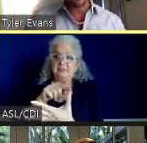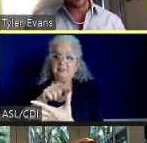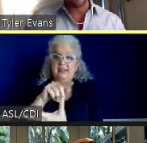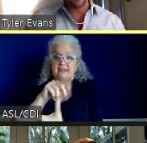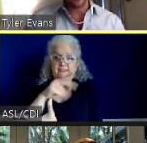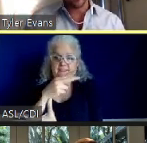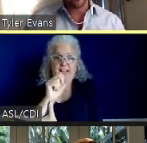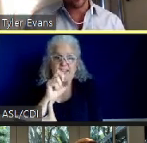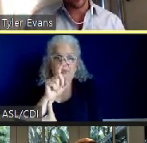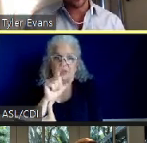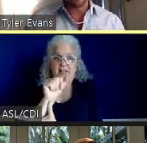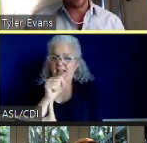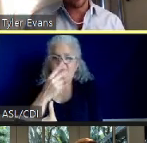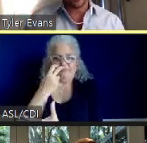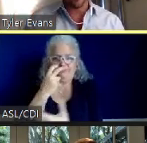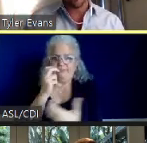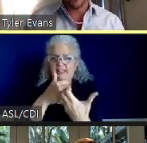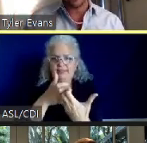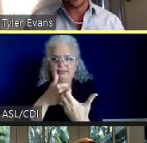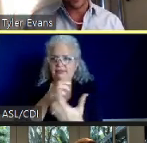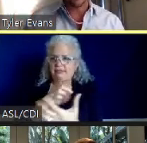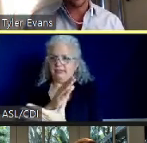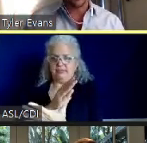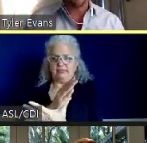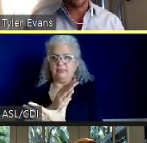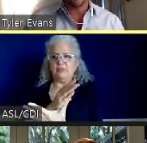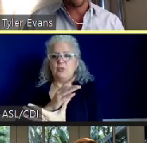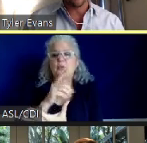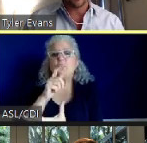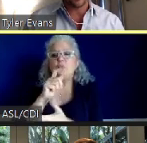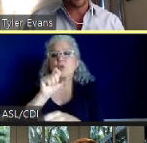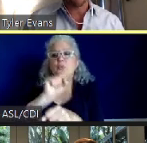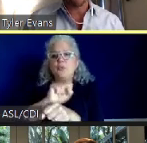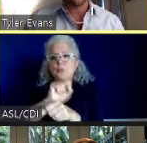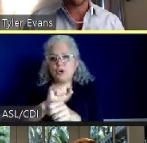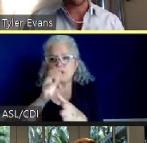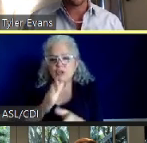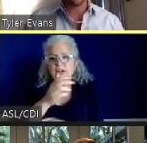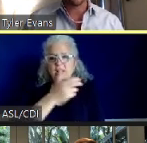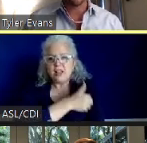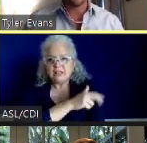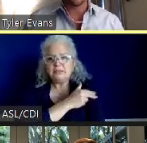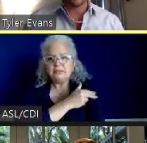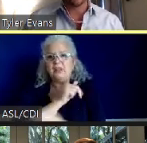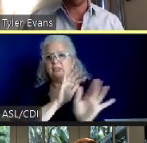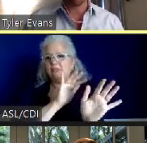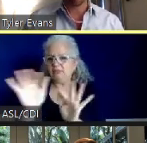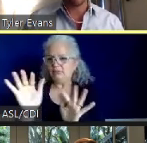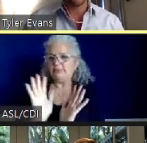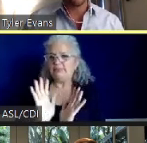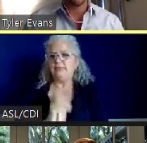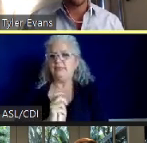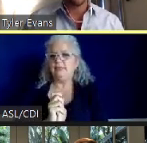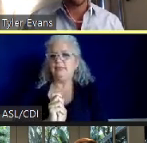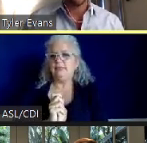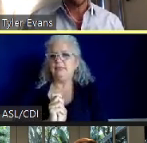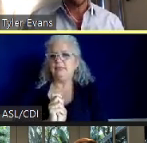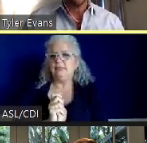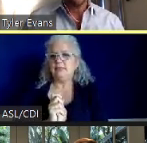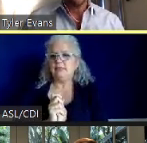because that's mostly healthcare workers and public health staff. So we can move on. Next slide.